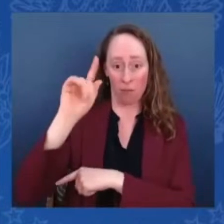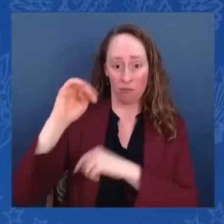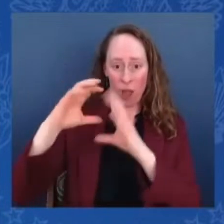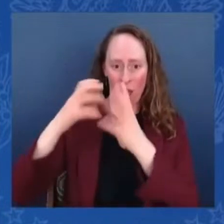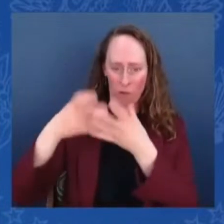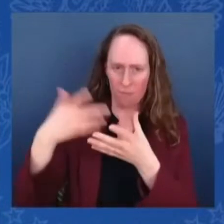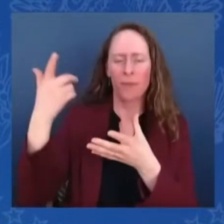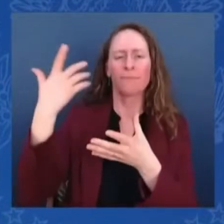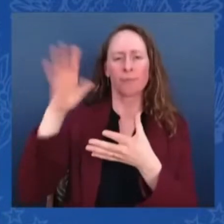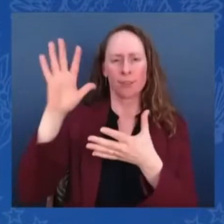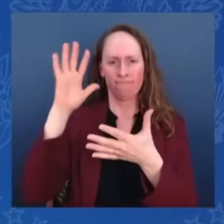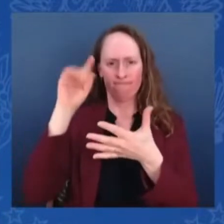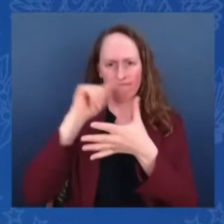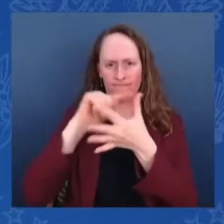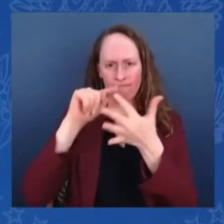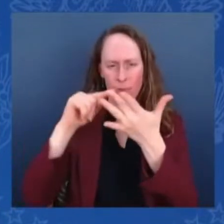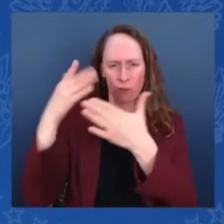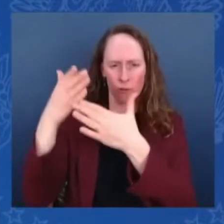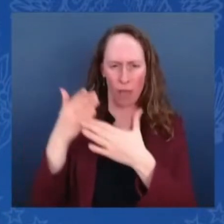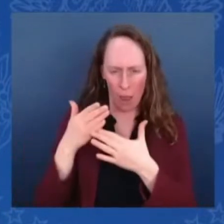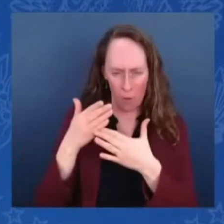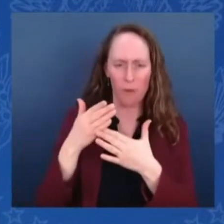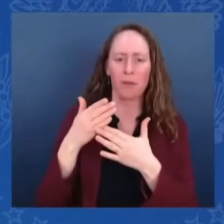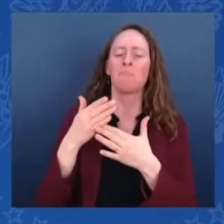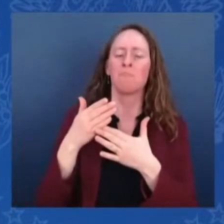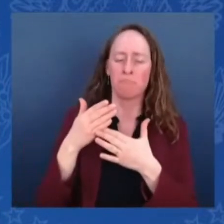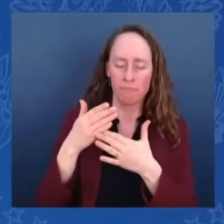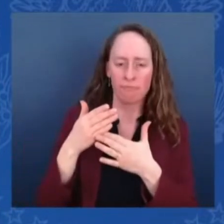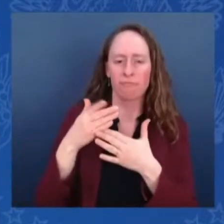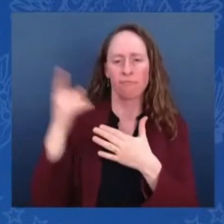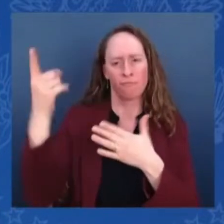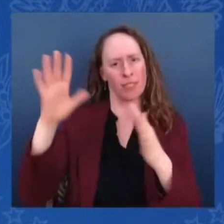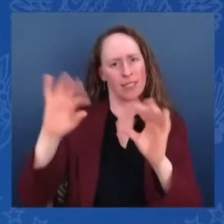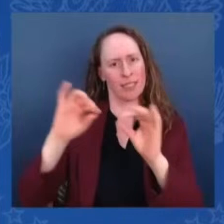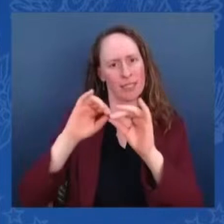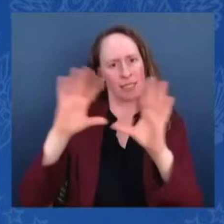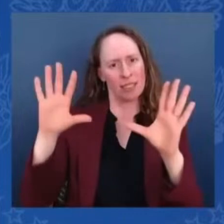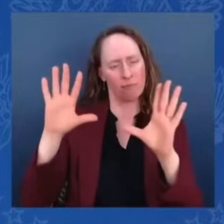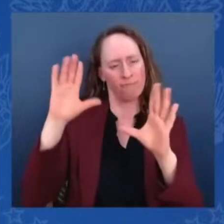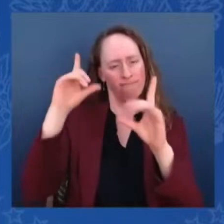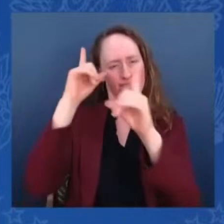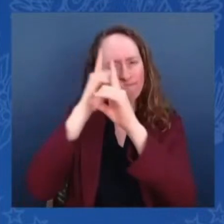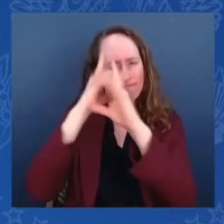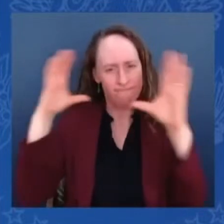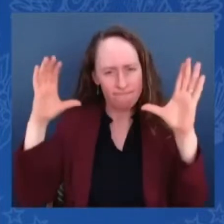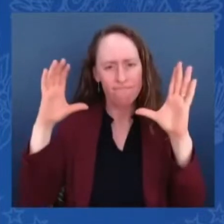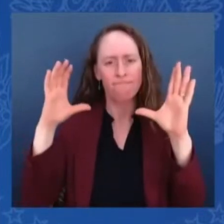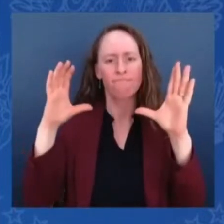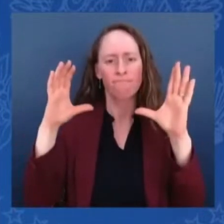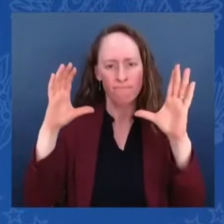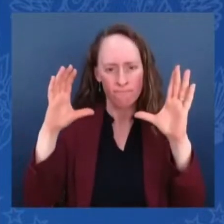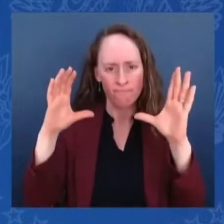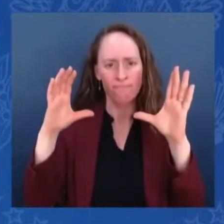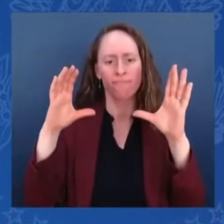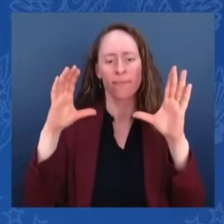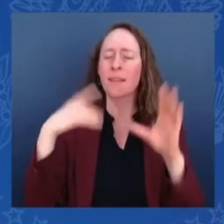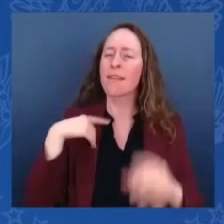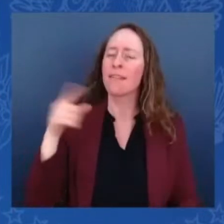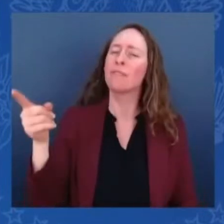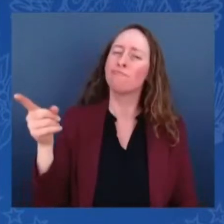You told me something that we long discussed, reminded me that American